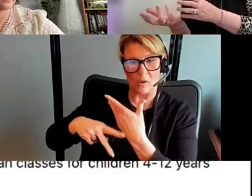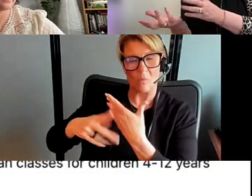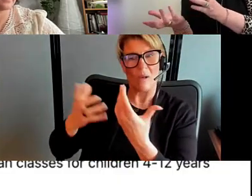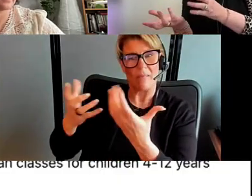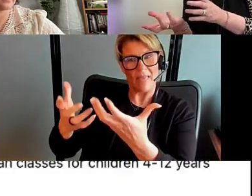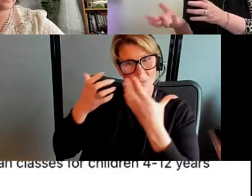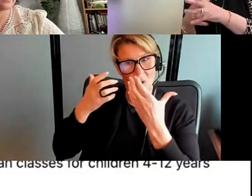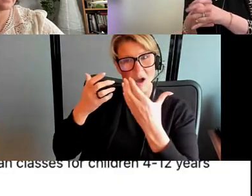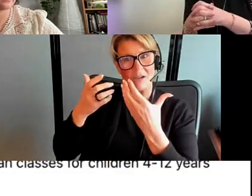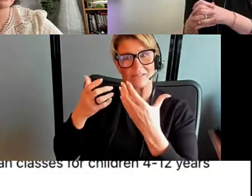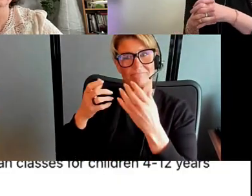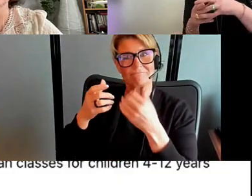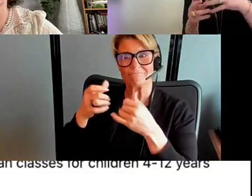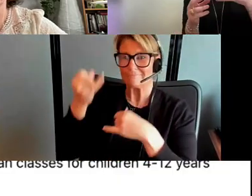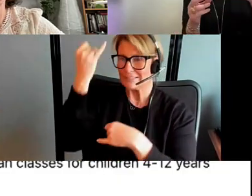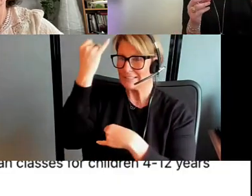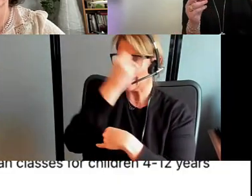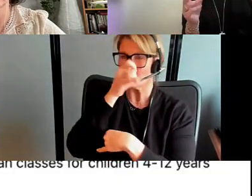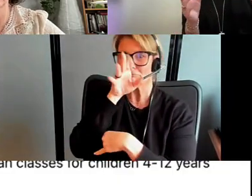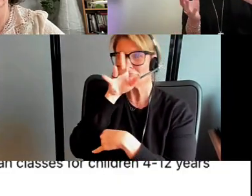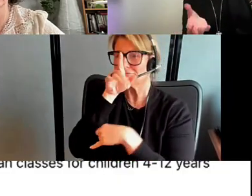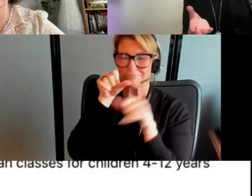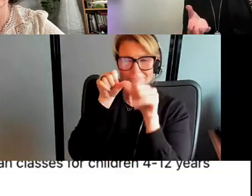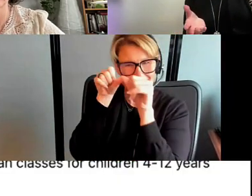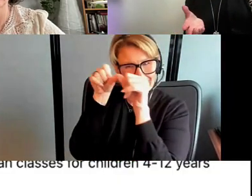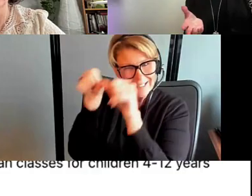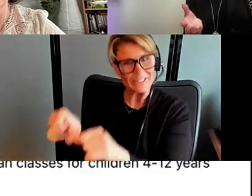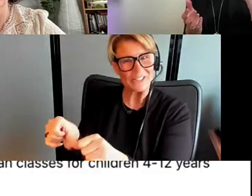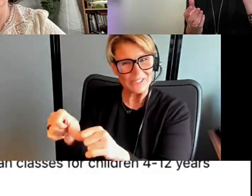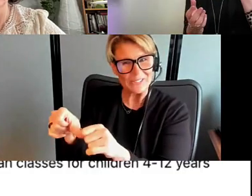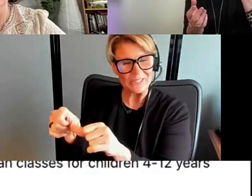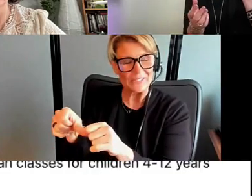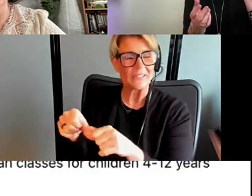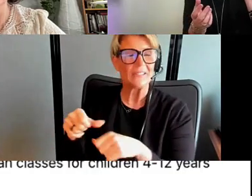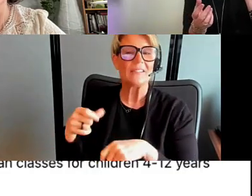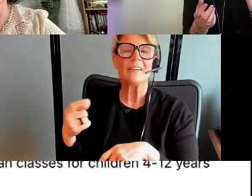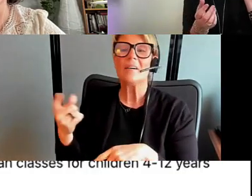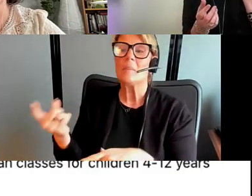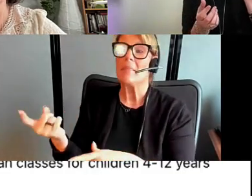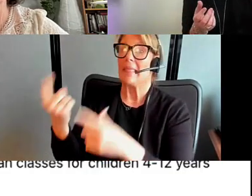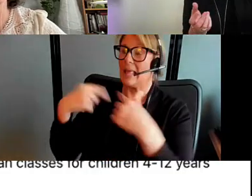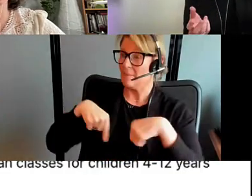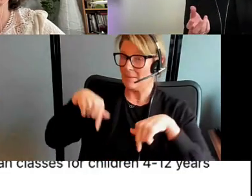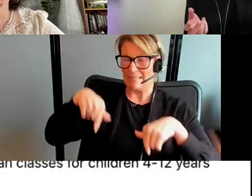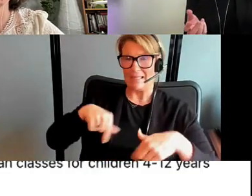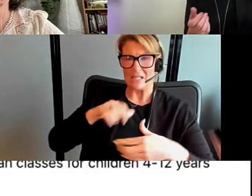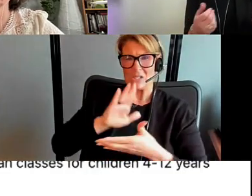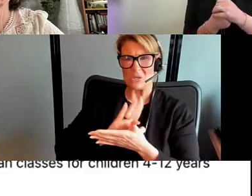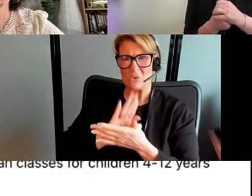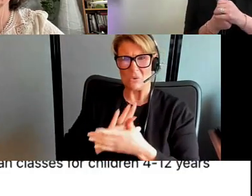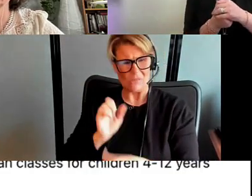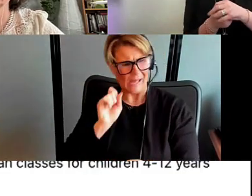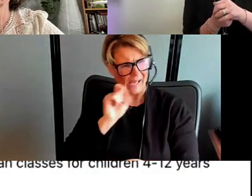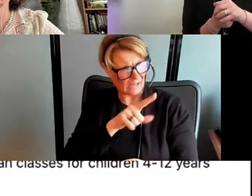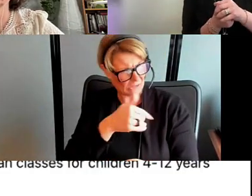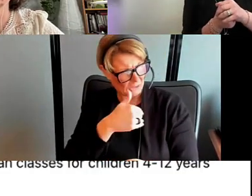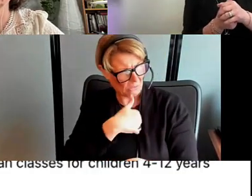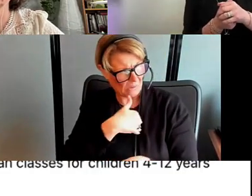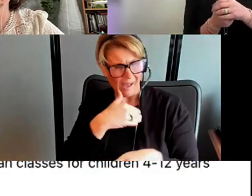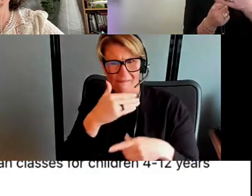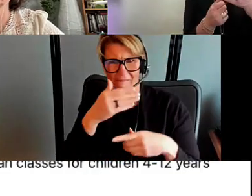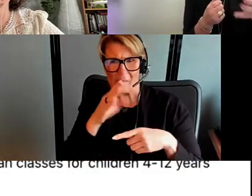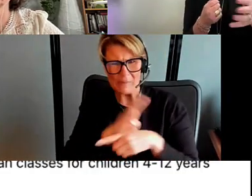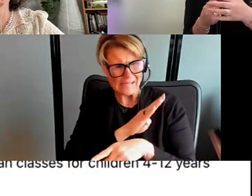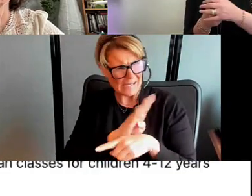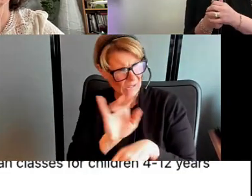language to continue. And but when they come to our school, they realize, "Hey, do you have a student-led business?" And we